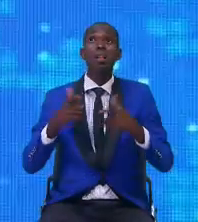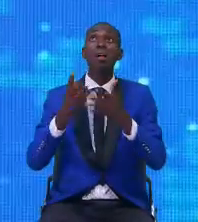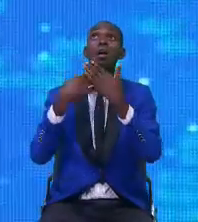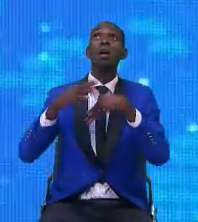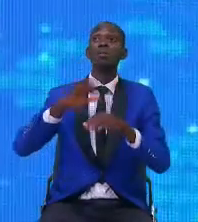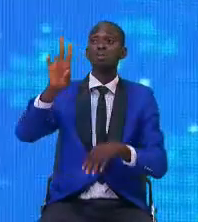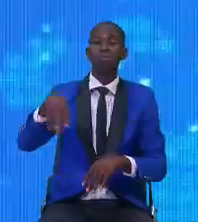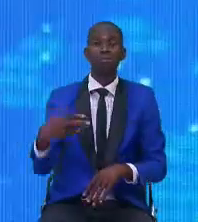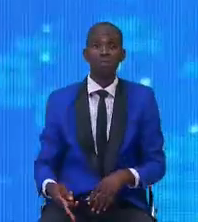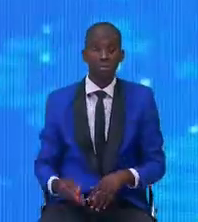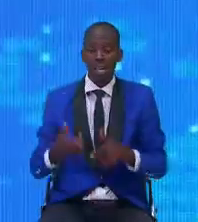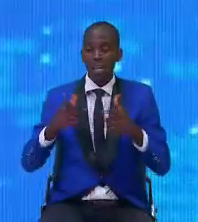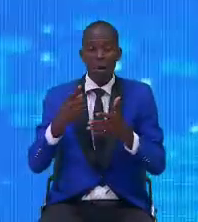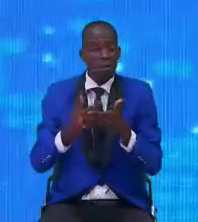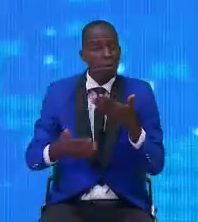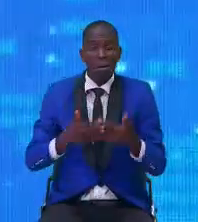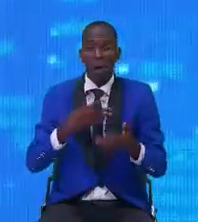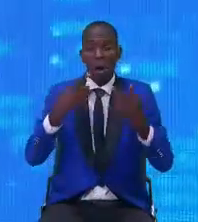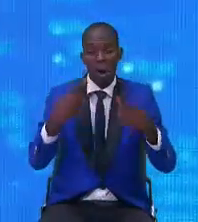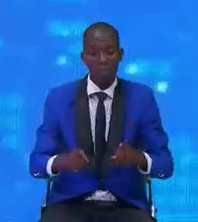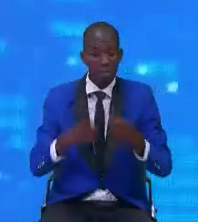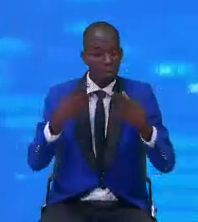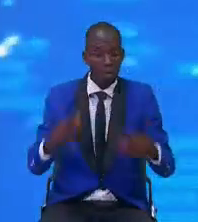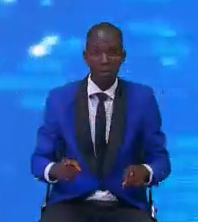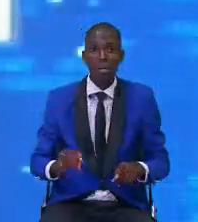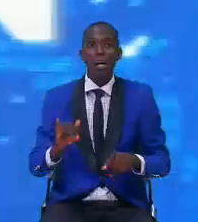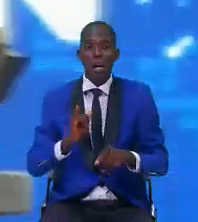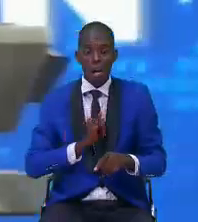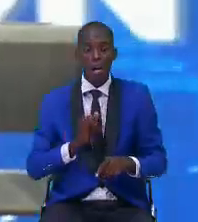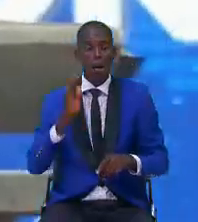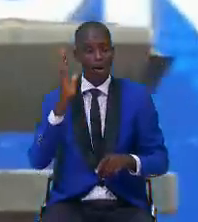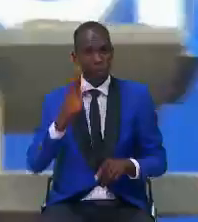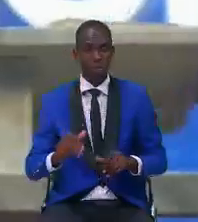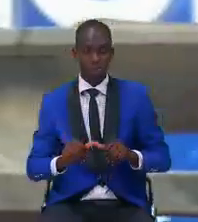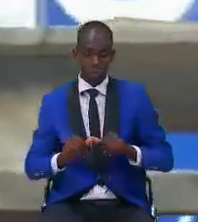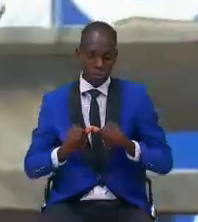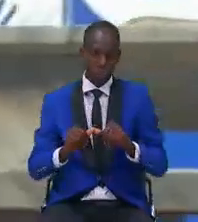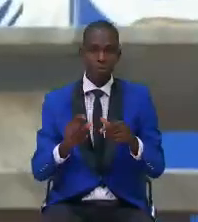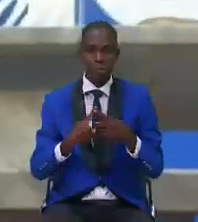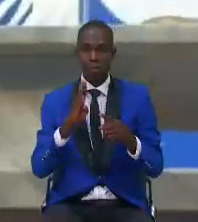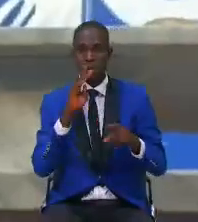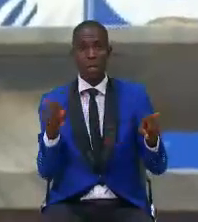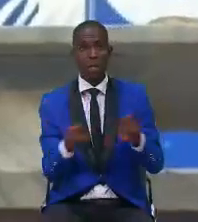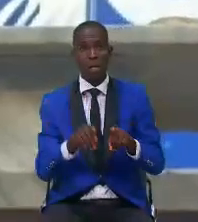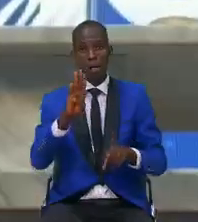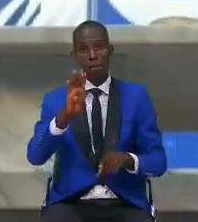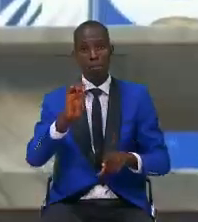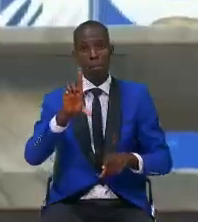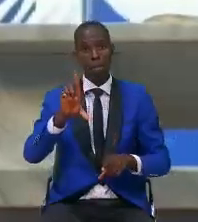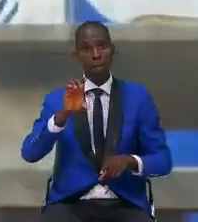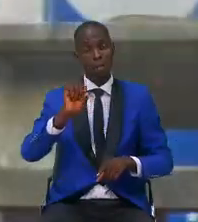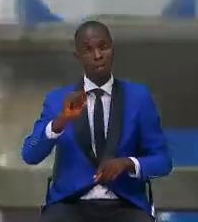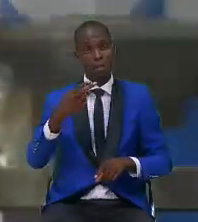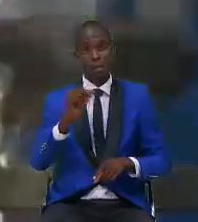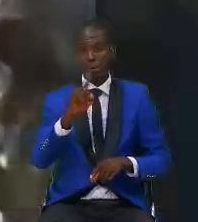let whatever will happen, happen, and you do like Belshazzar, well, let me